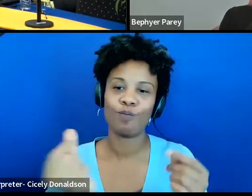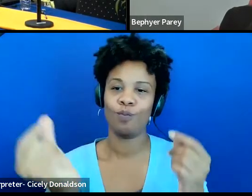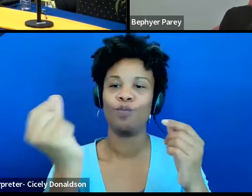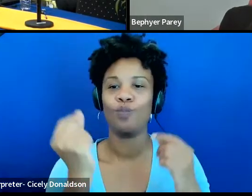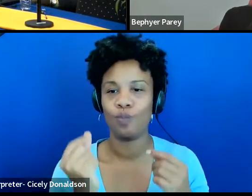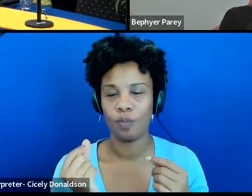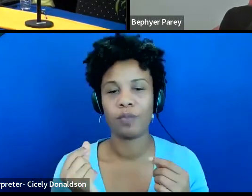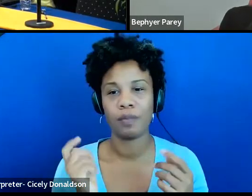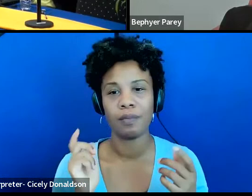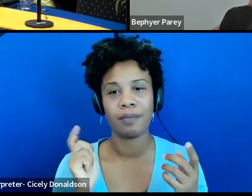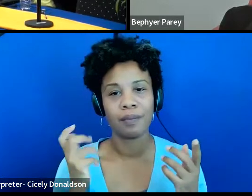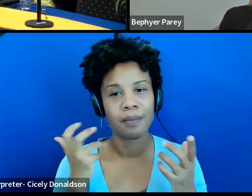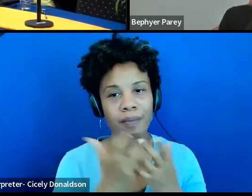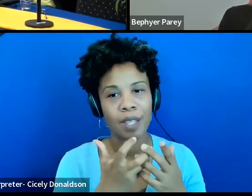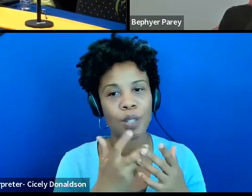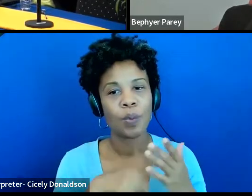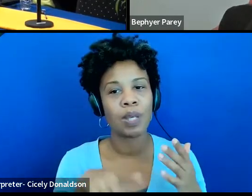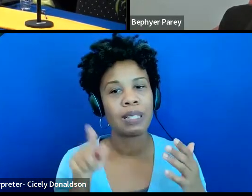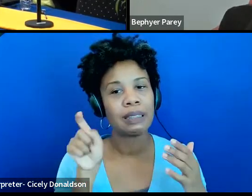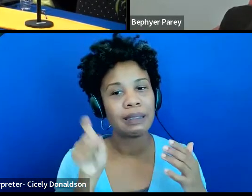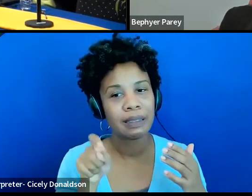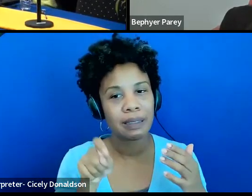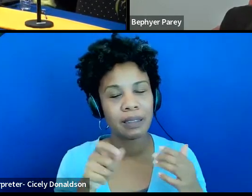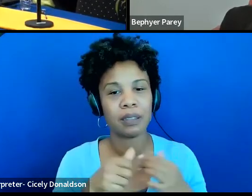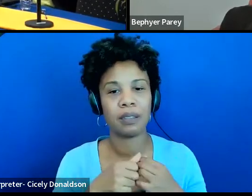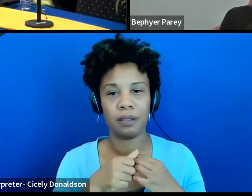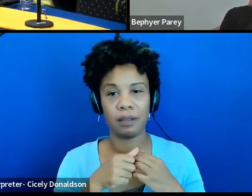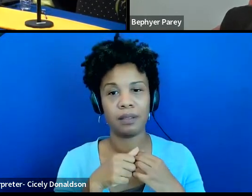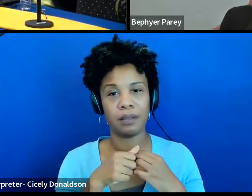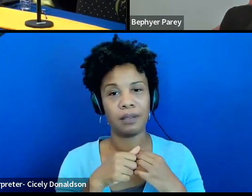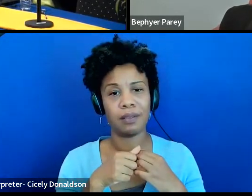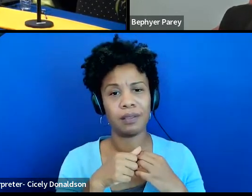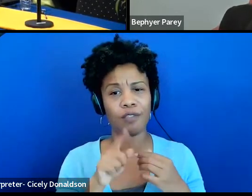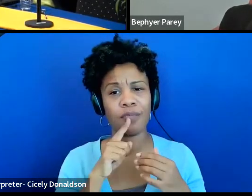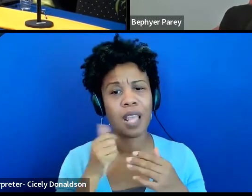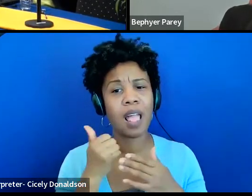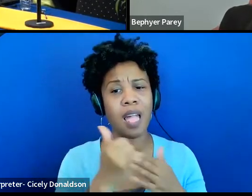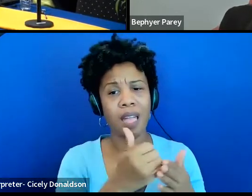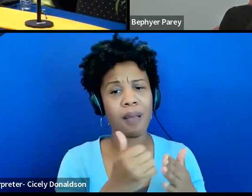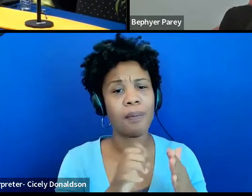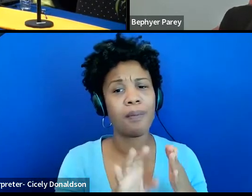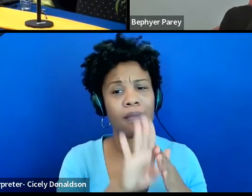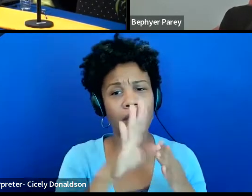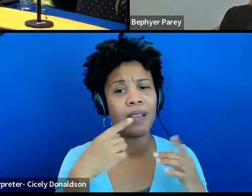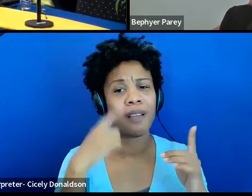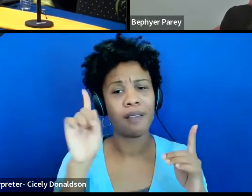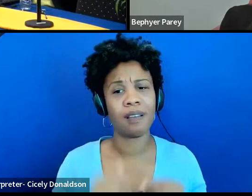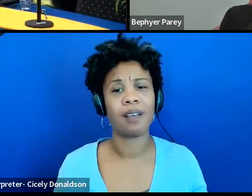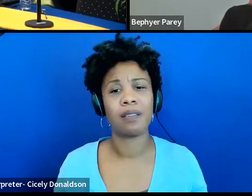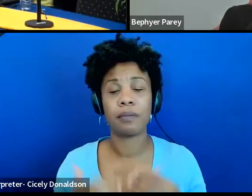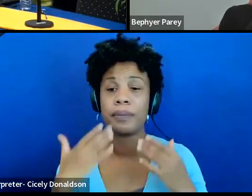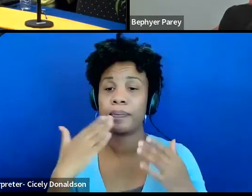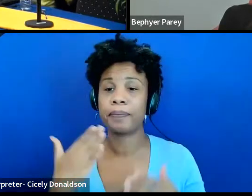facilitate our people and facilitate our people in a beneficial way. Thank you very much.